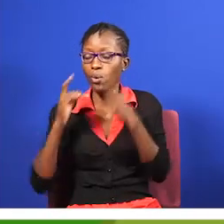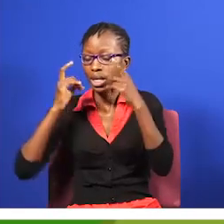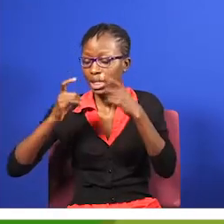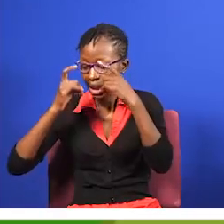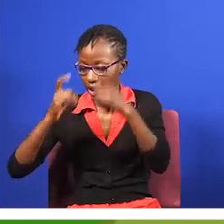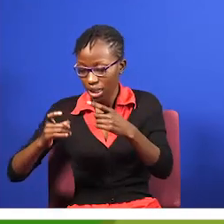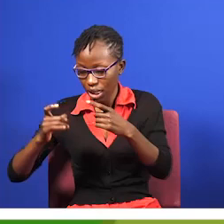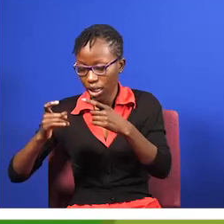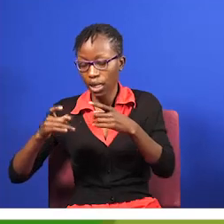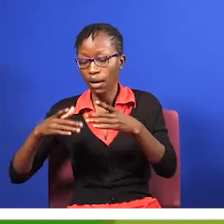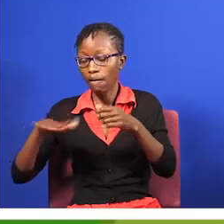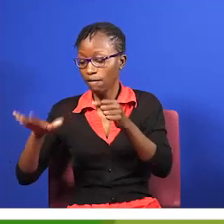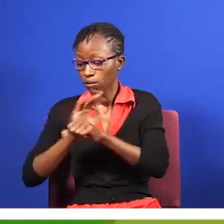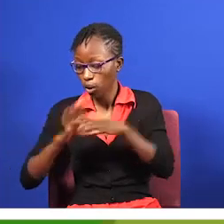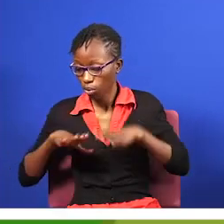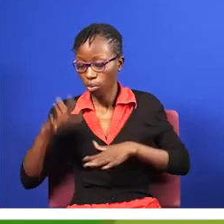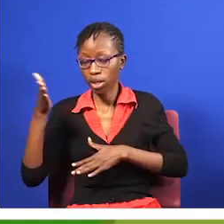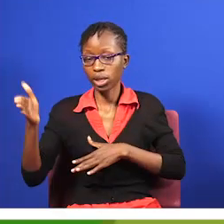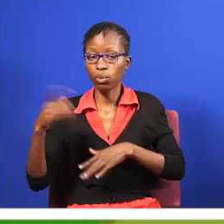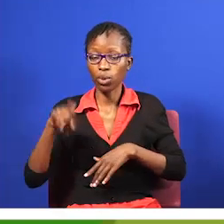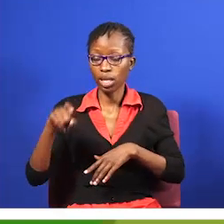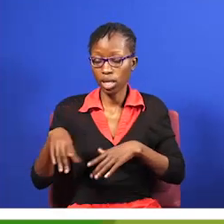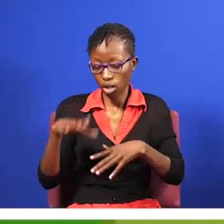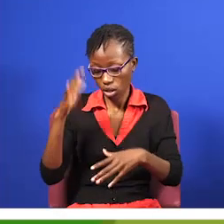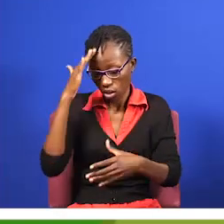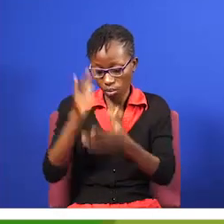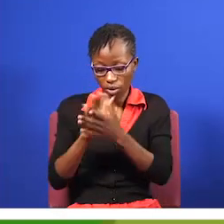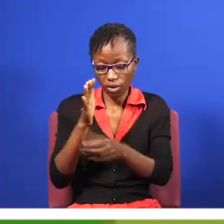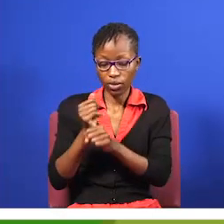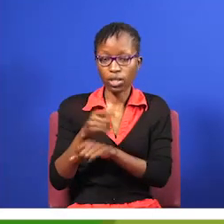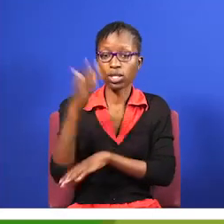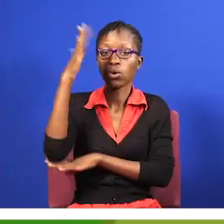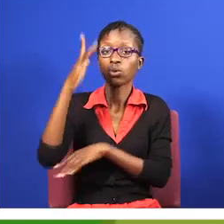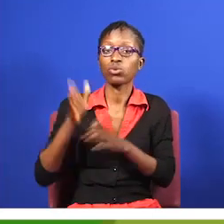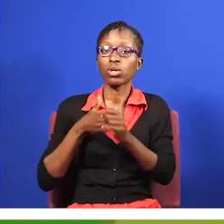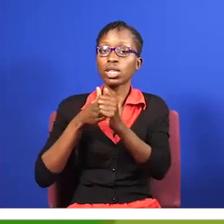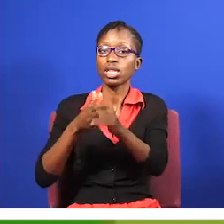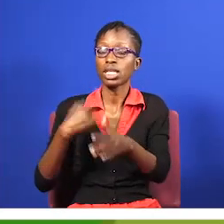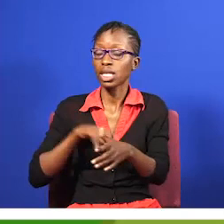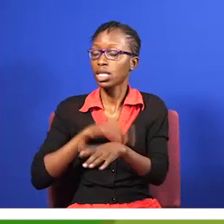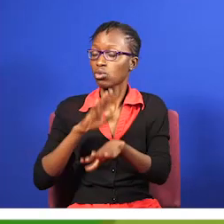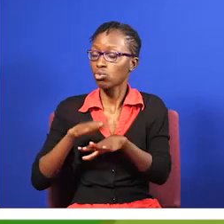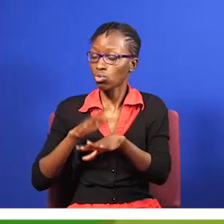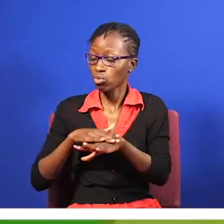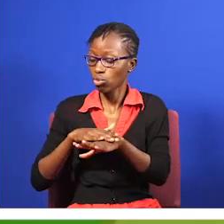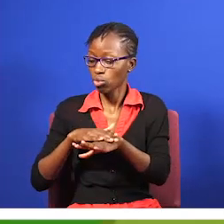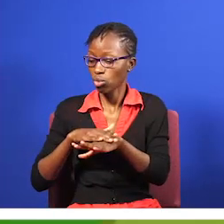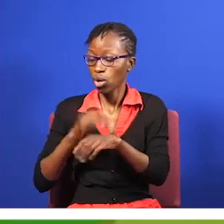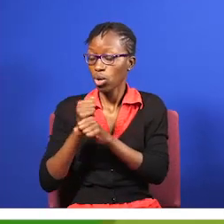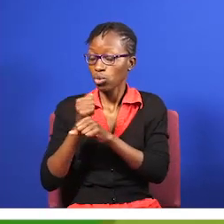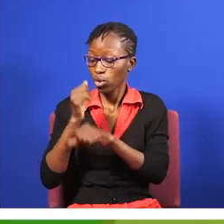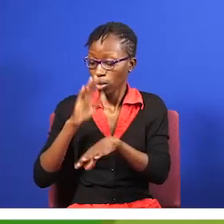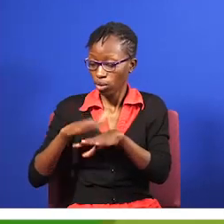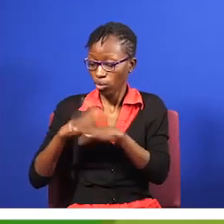people. So we need to believe and trust in God, even to lead us to do the right things.